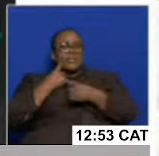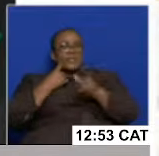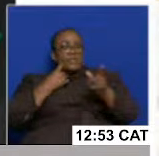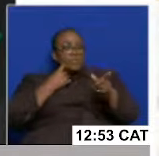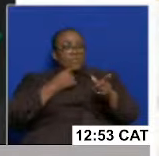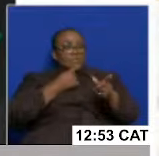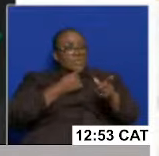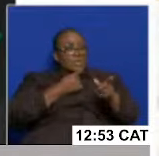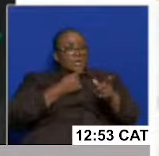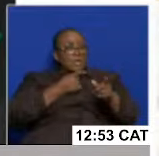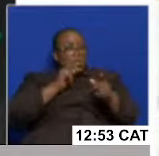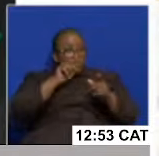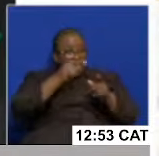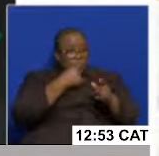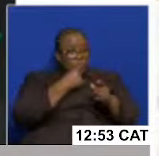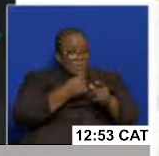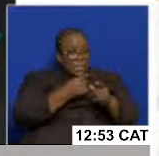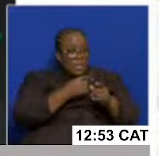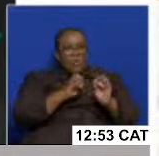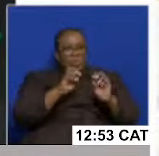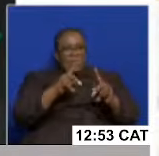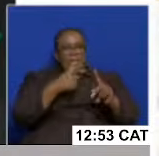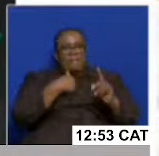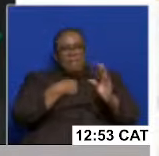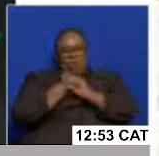did you ever ask? And who did you ask?